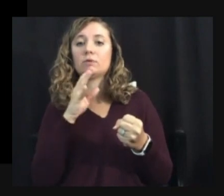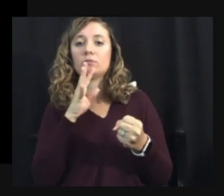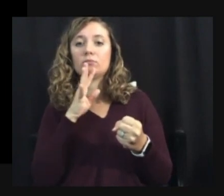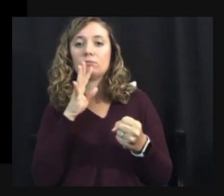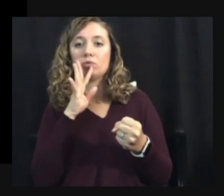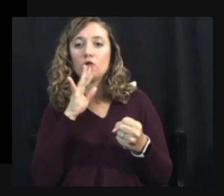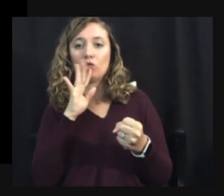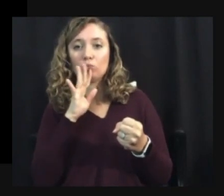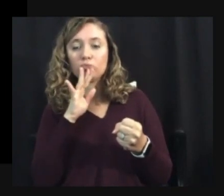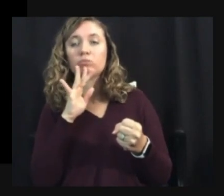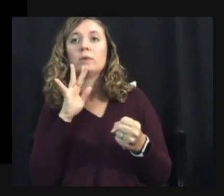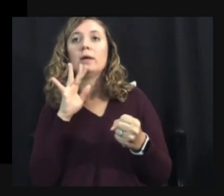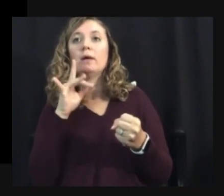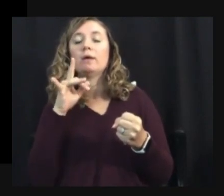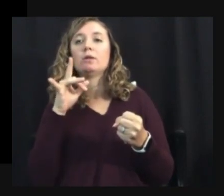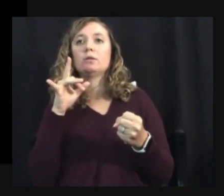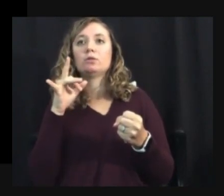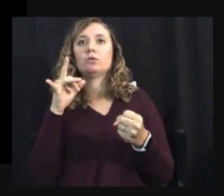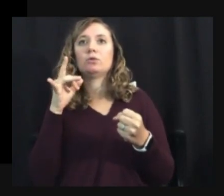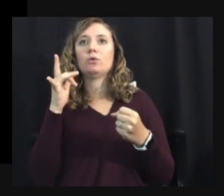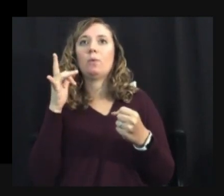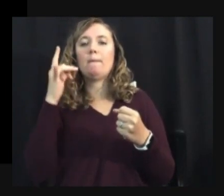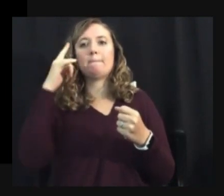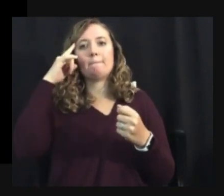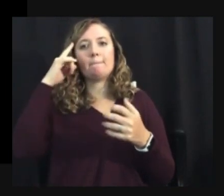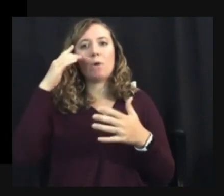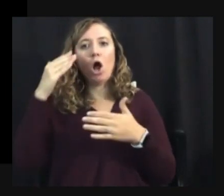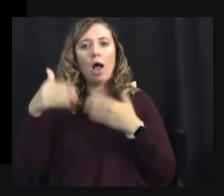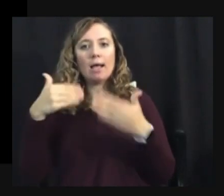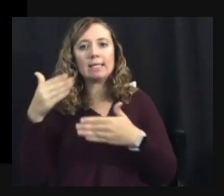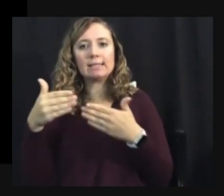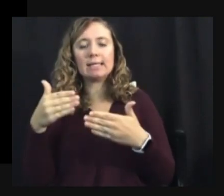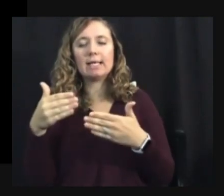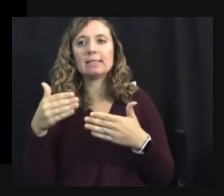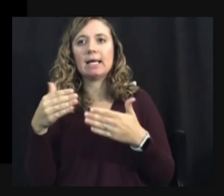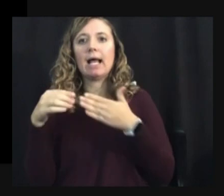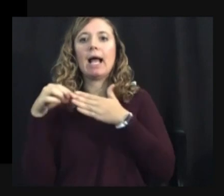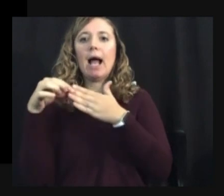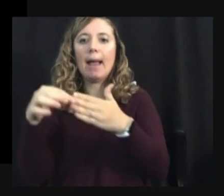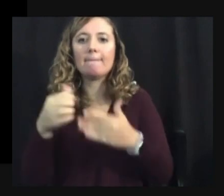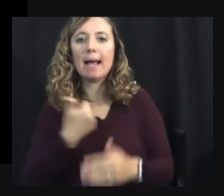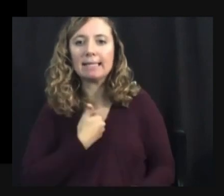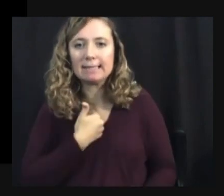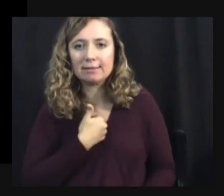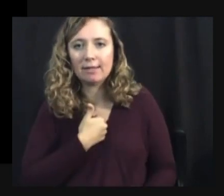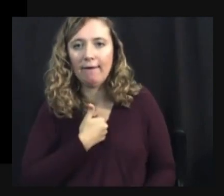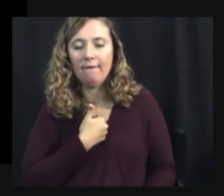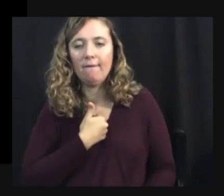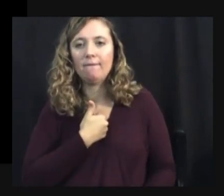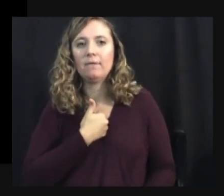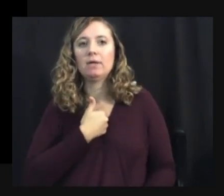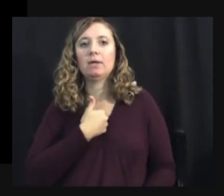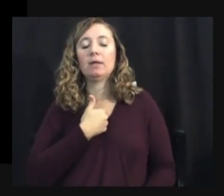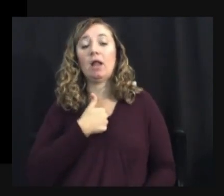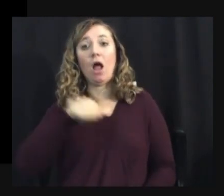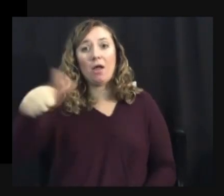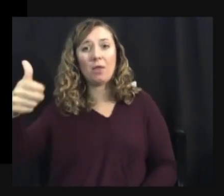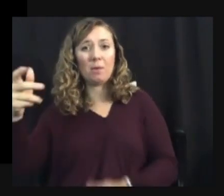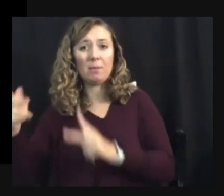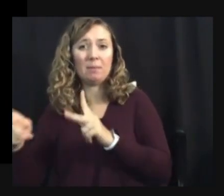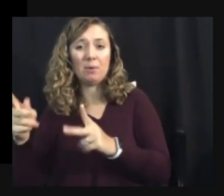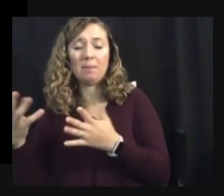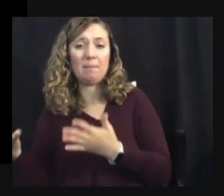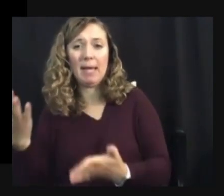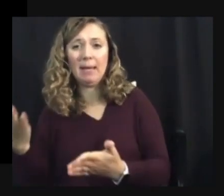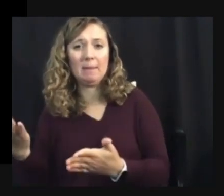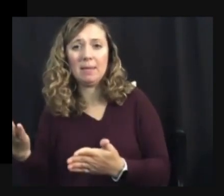of uncertainties, we talk to guide ourselves. And to others, it might seem repetitive, but